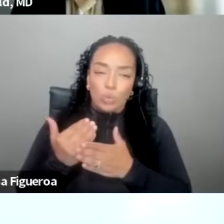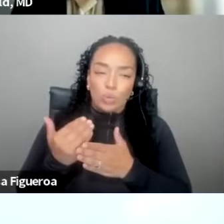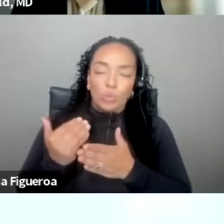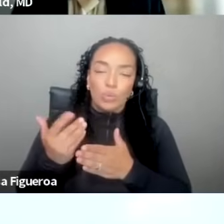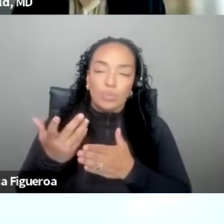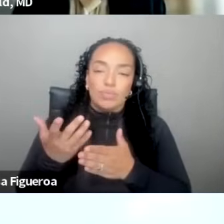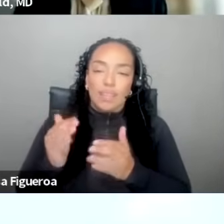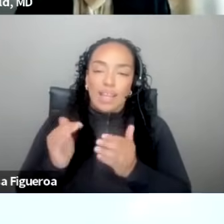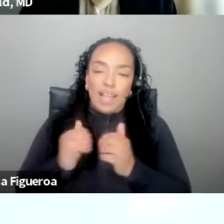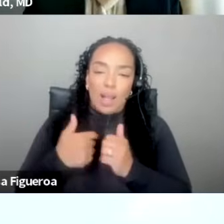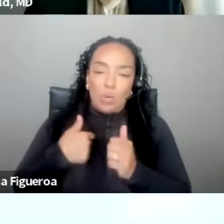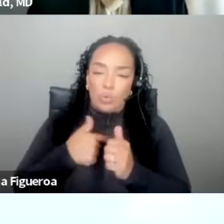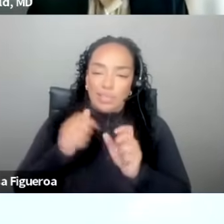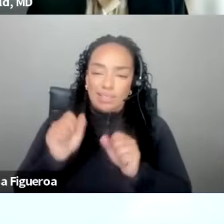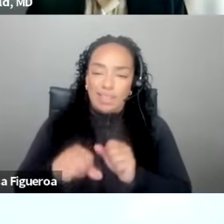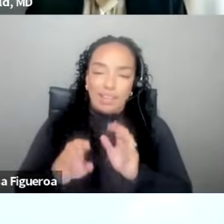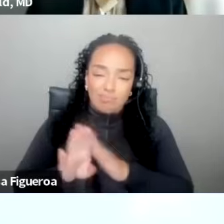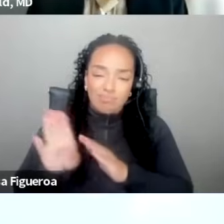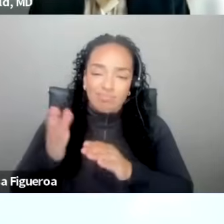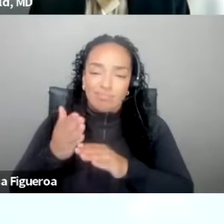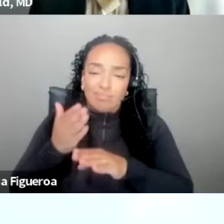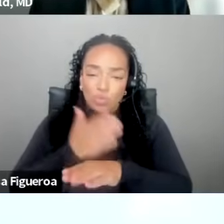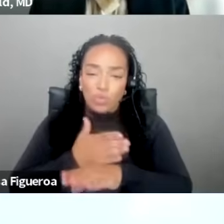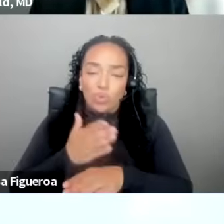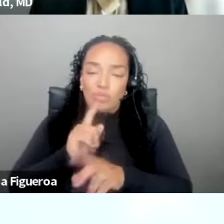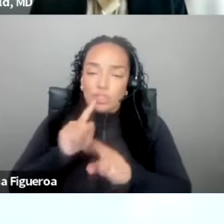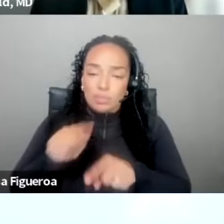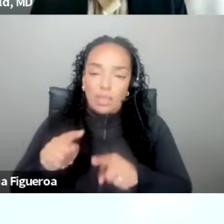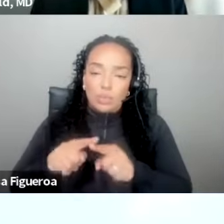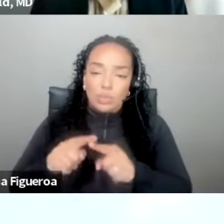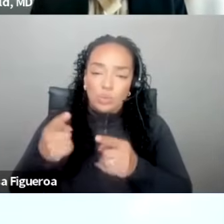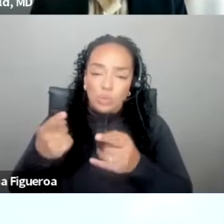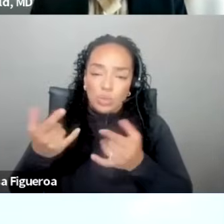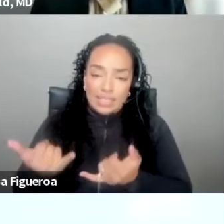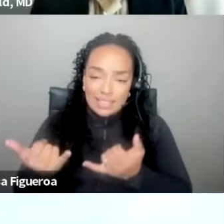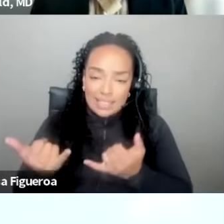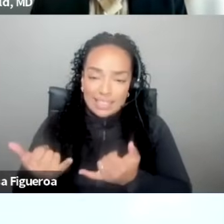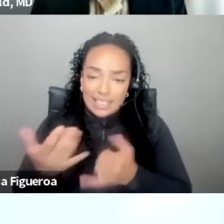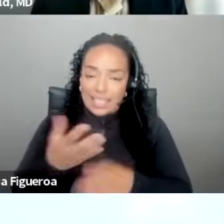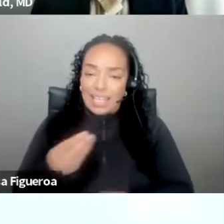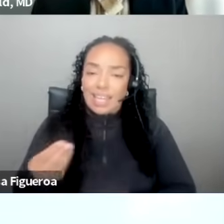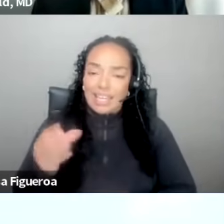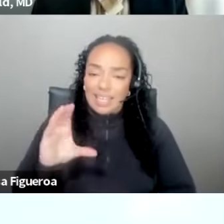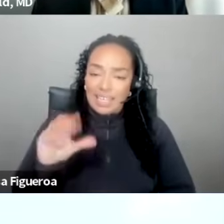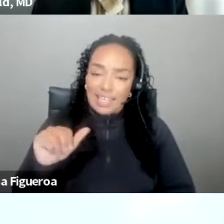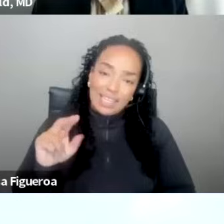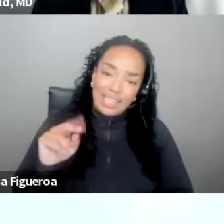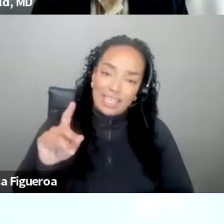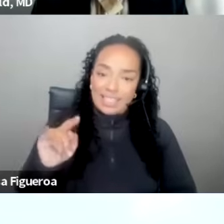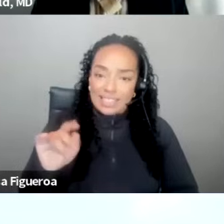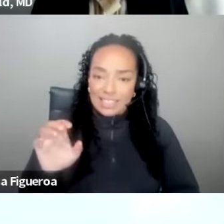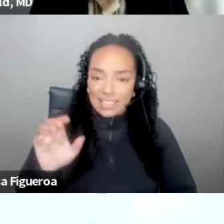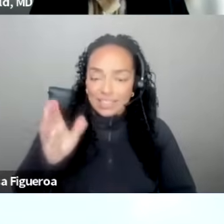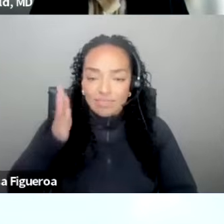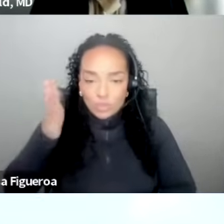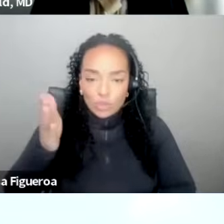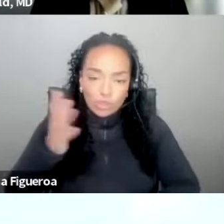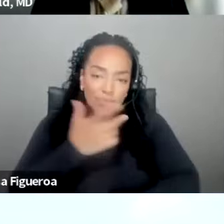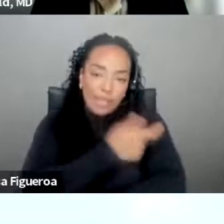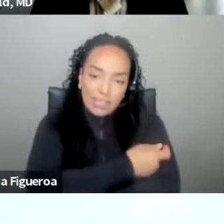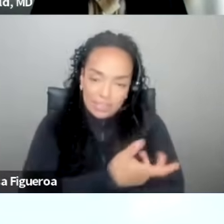can bolster and improve responses to existing and candidate vaccines. And as I mentioned, really